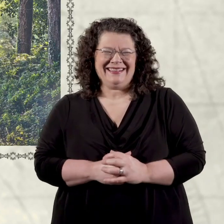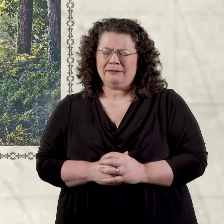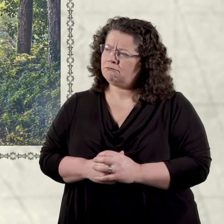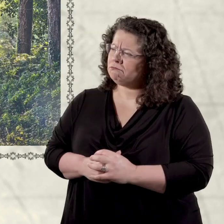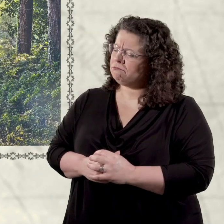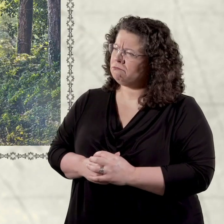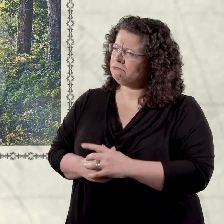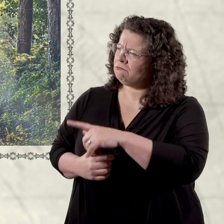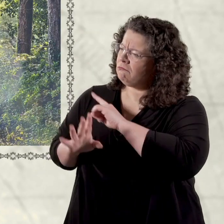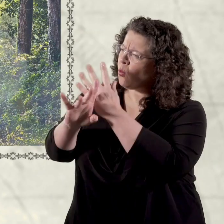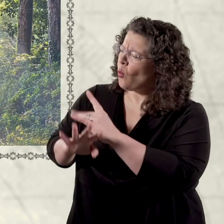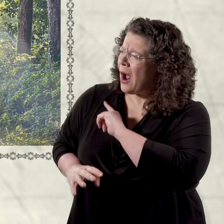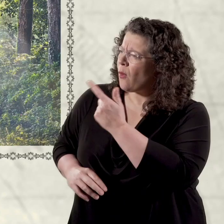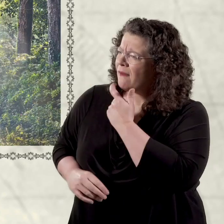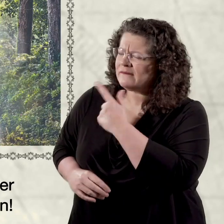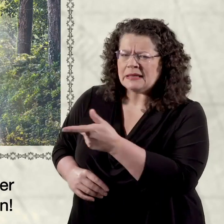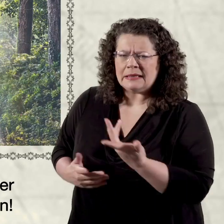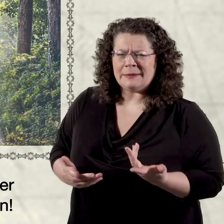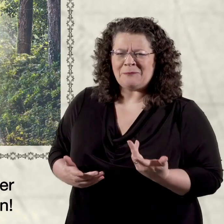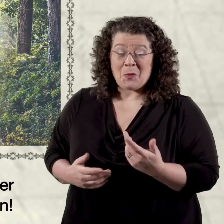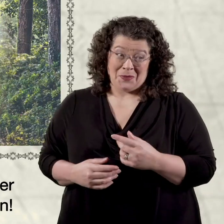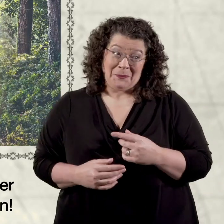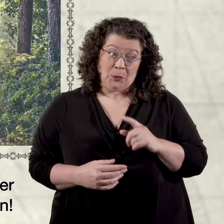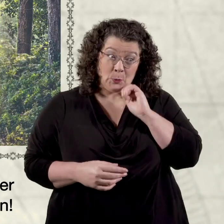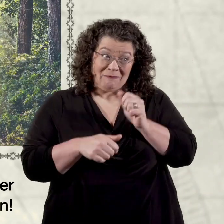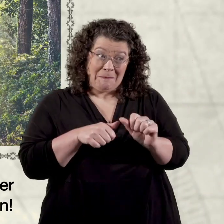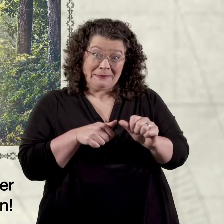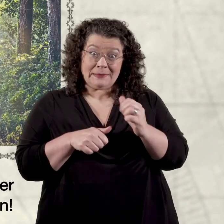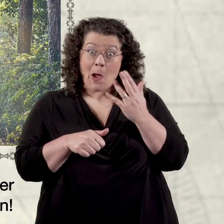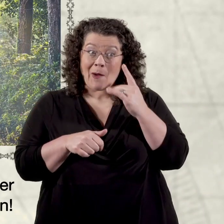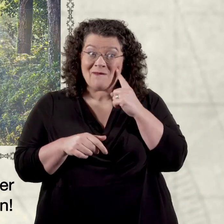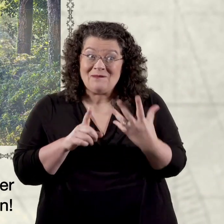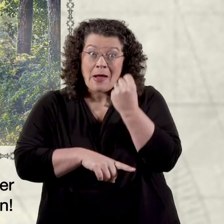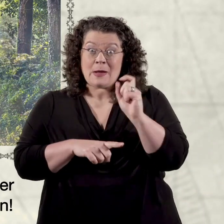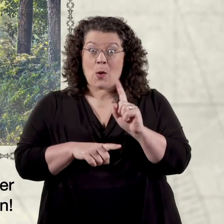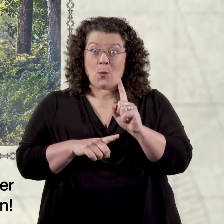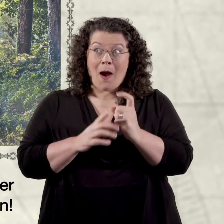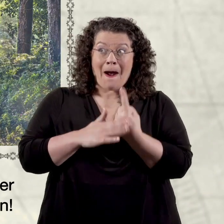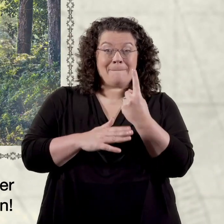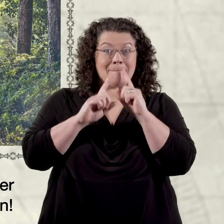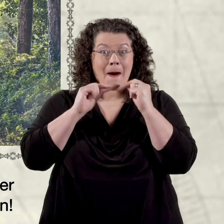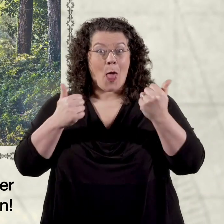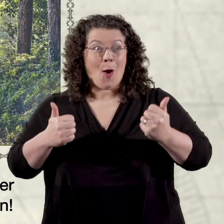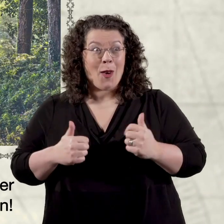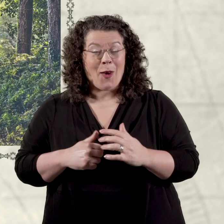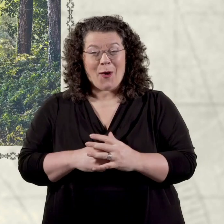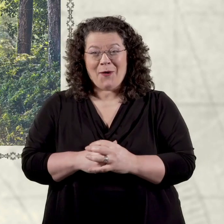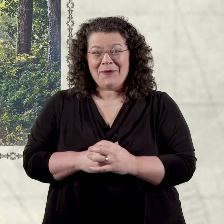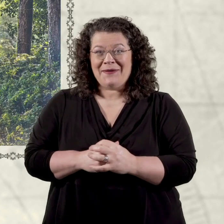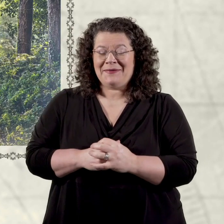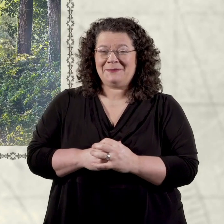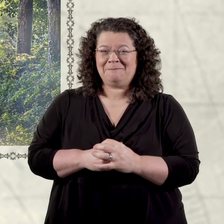Why are you laughing? Well, you're going to feel a lot better when you see what's happened to Maelon.